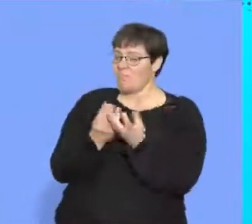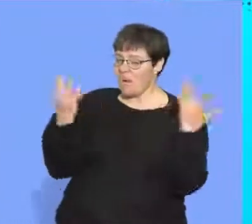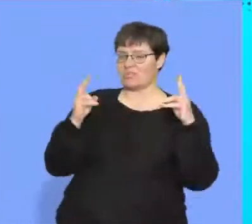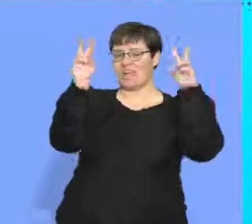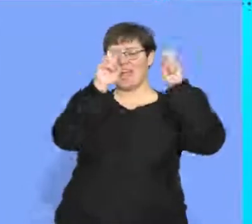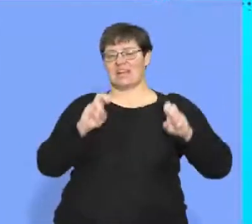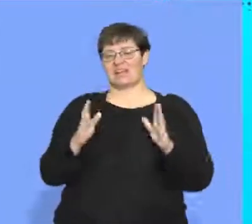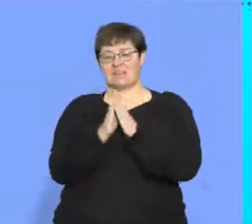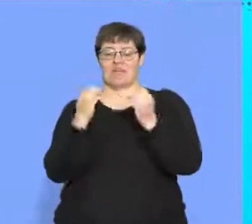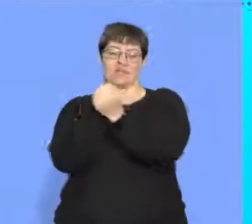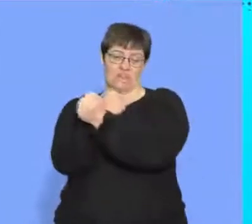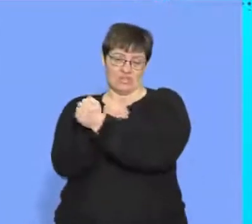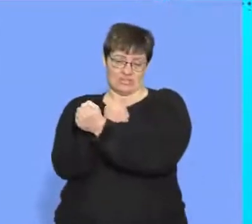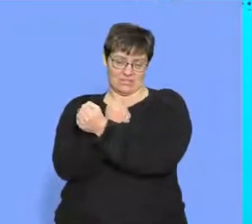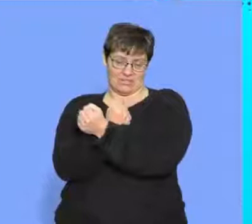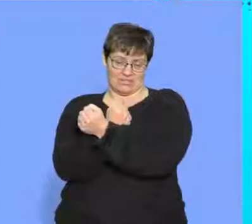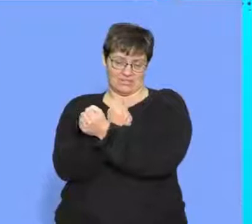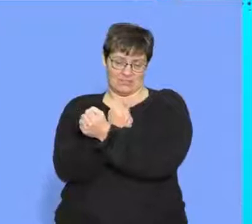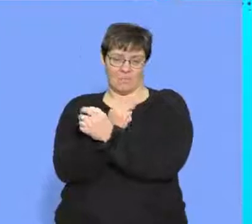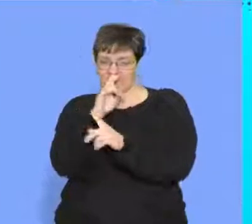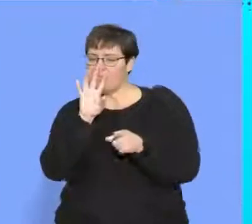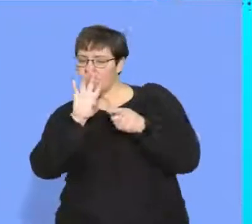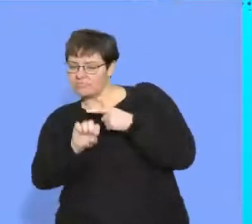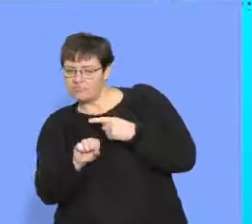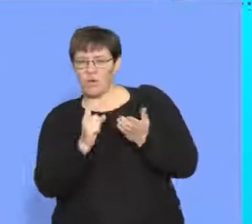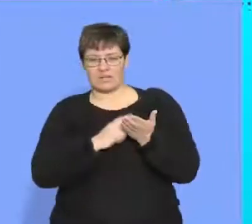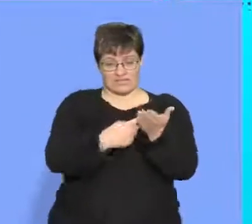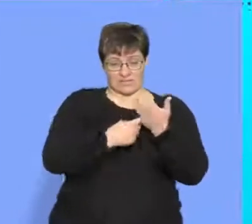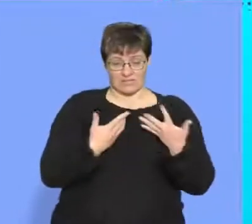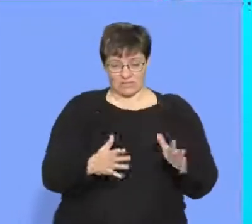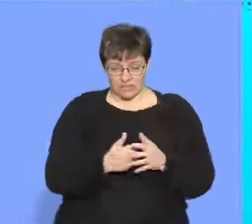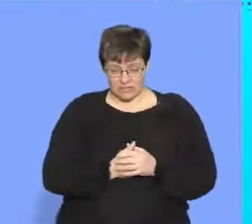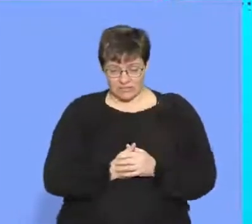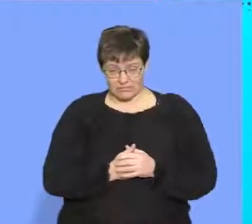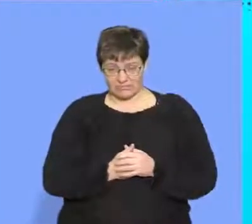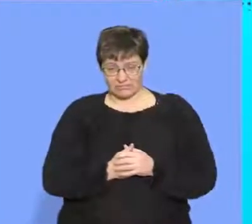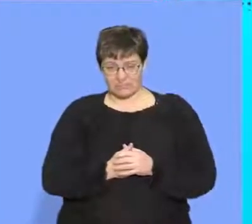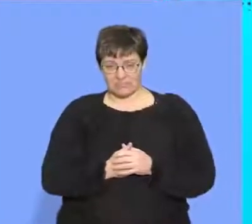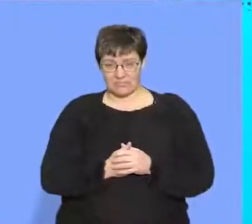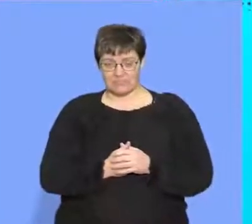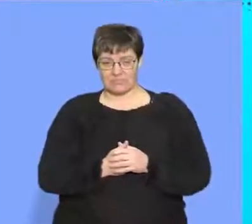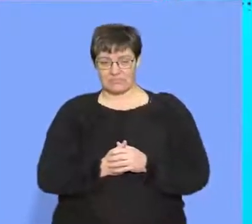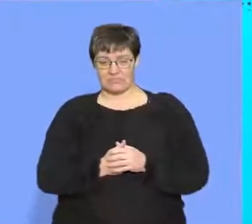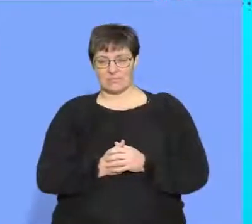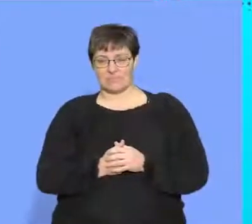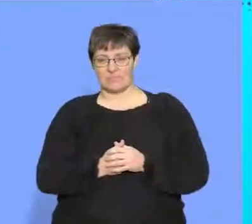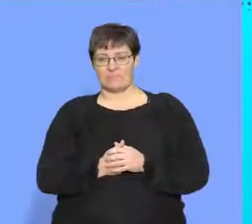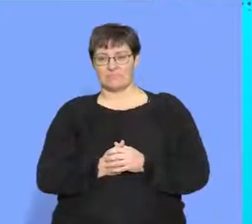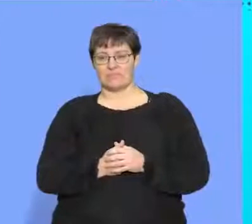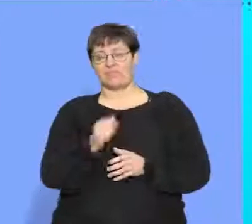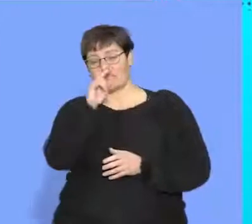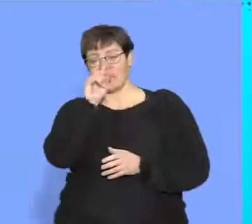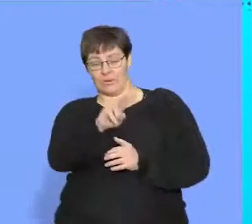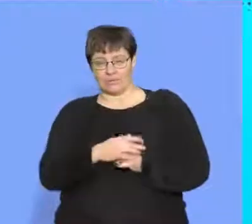of the electromagnetic radiation we have discussed or had a look at in these last few lessons.